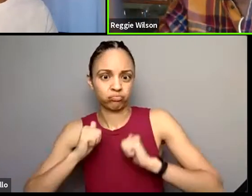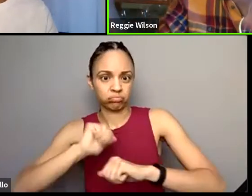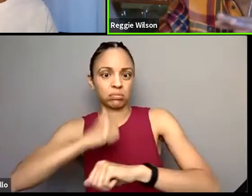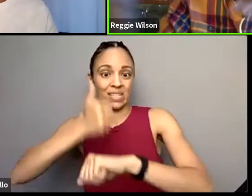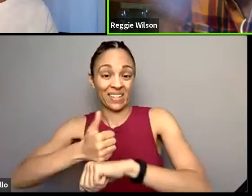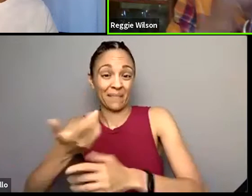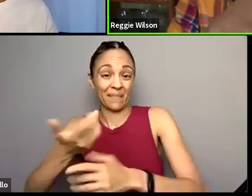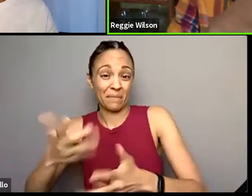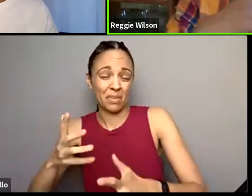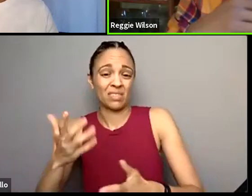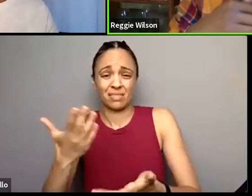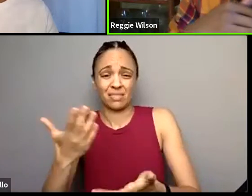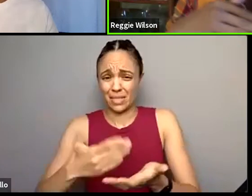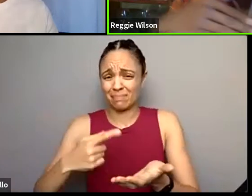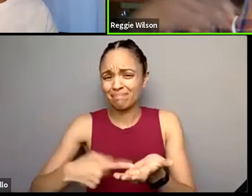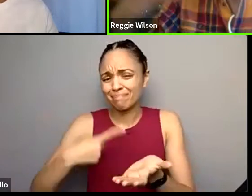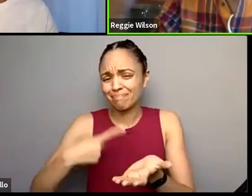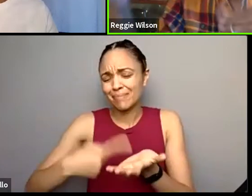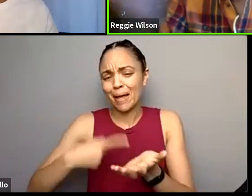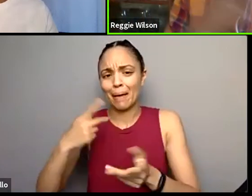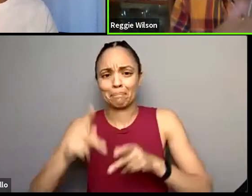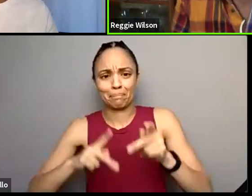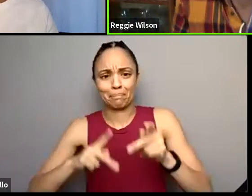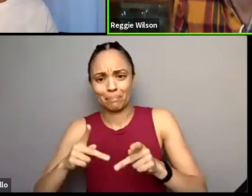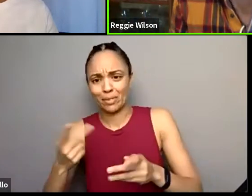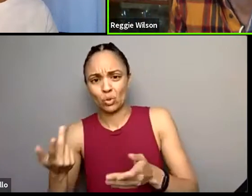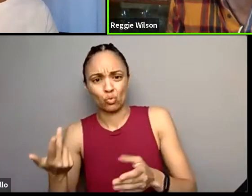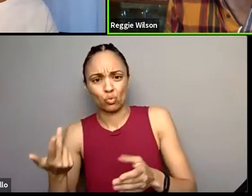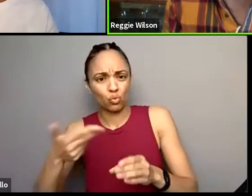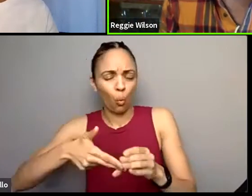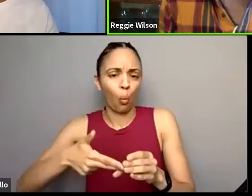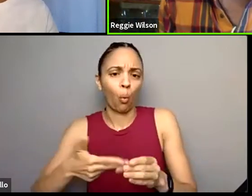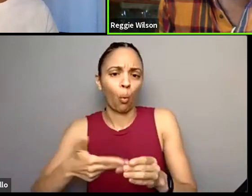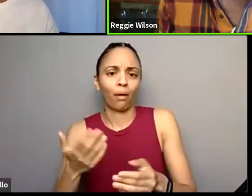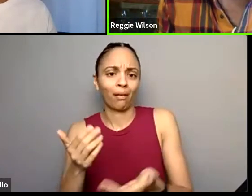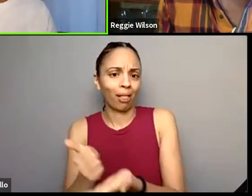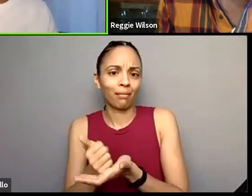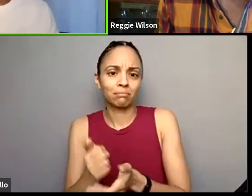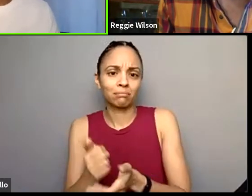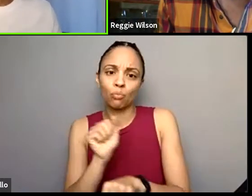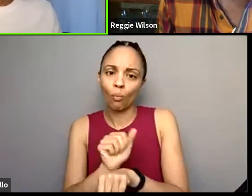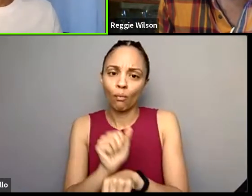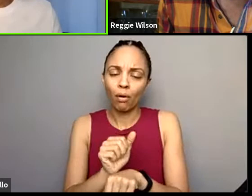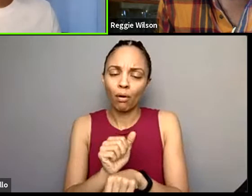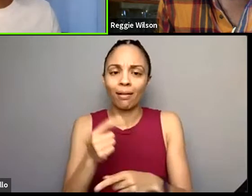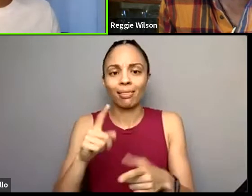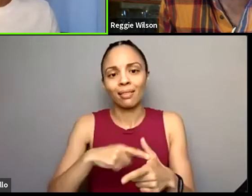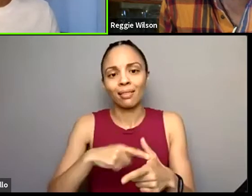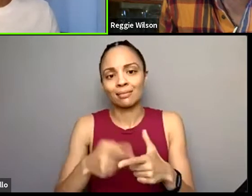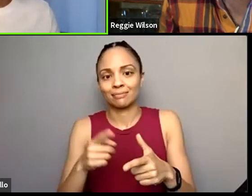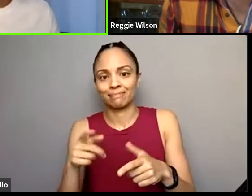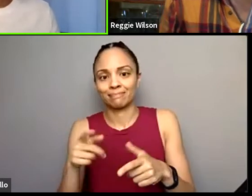something else, and then they would come back in. And so it really has been like family.